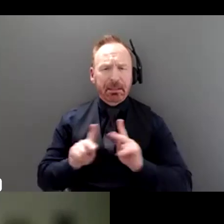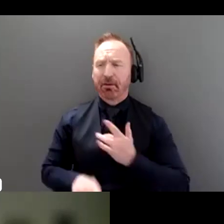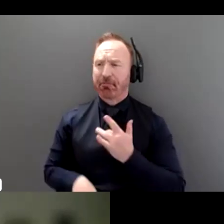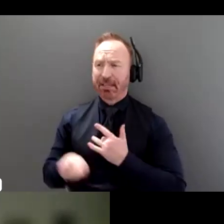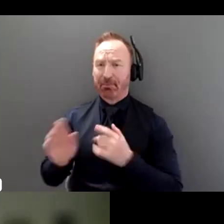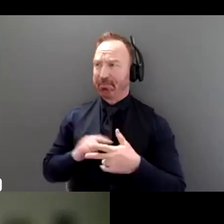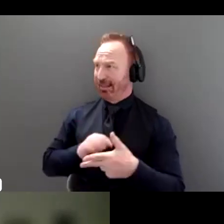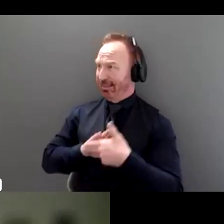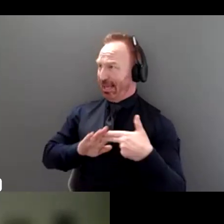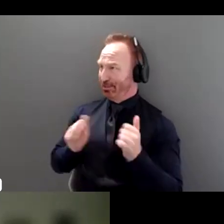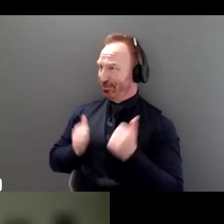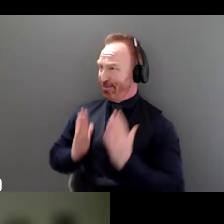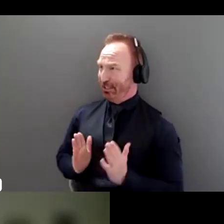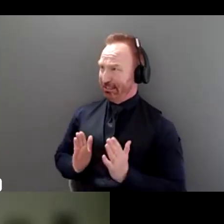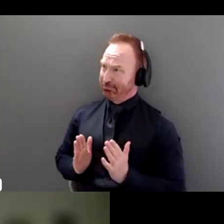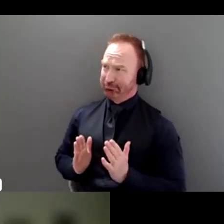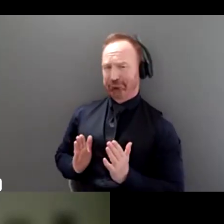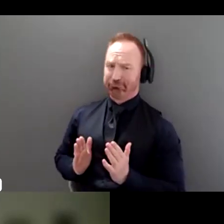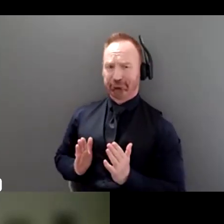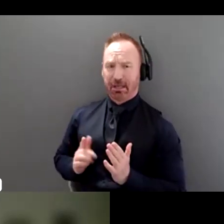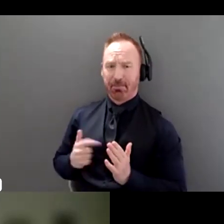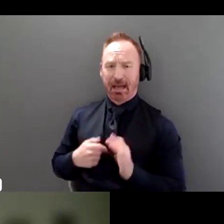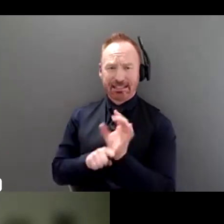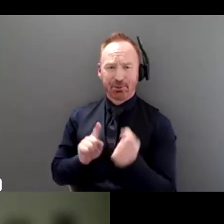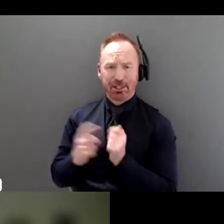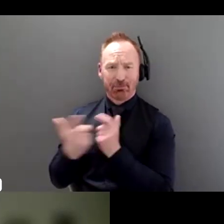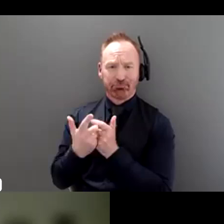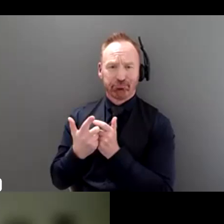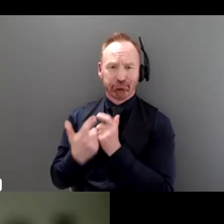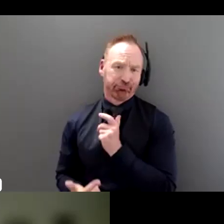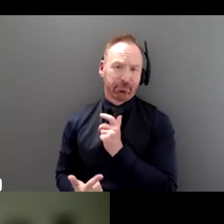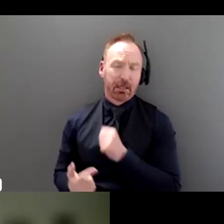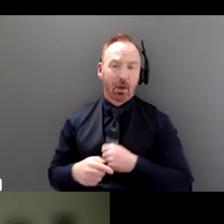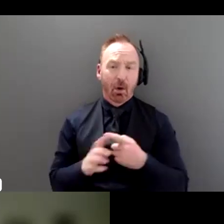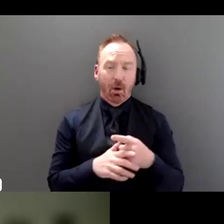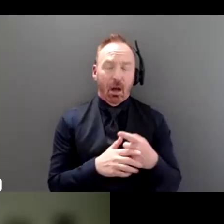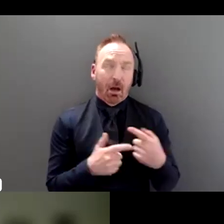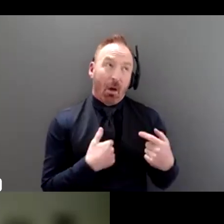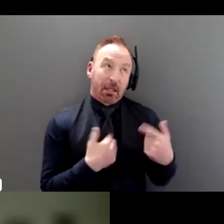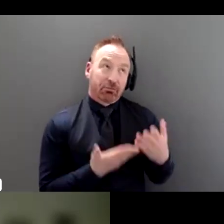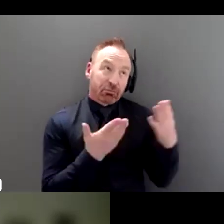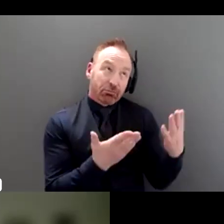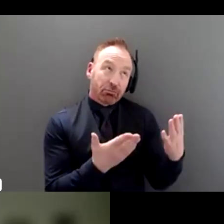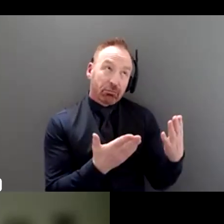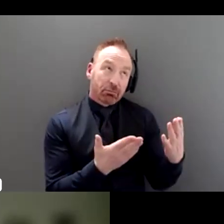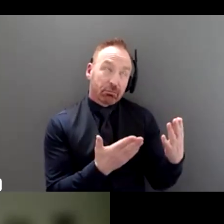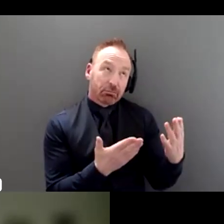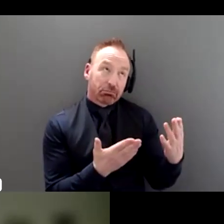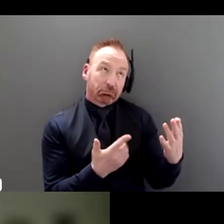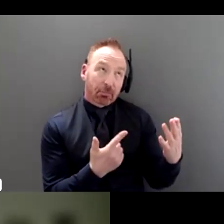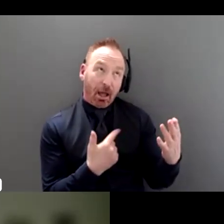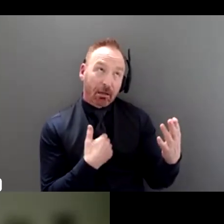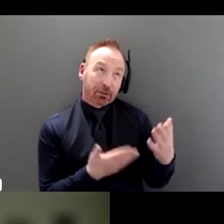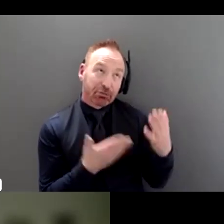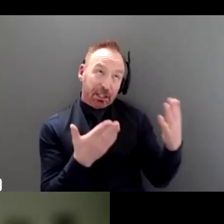doesn't maybe necessarily fit their situation. So one suggestion that like I um suggest for like